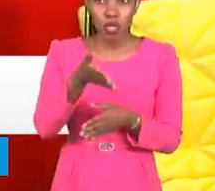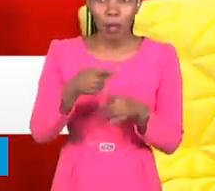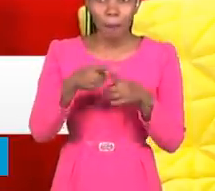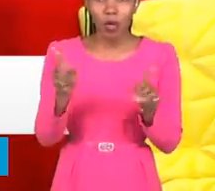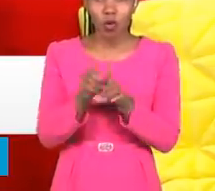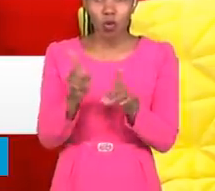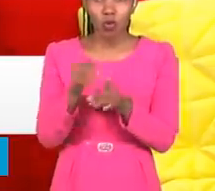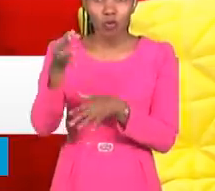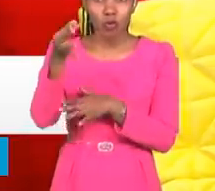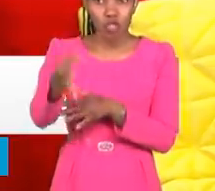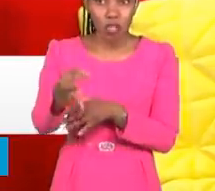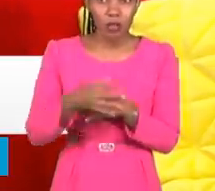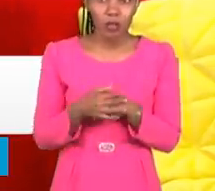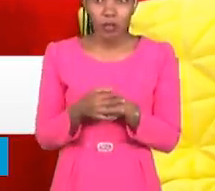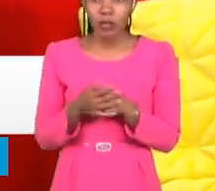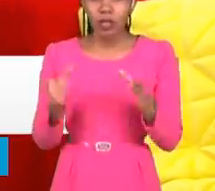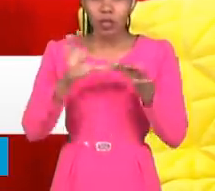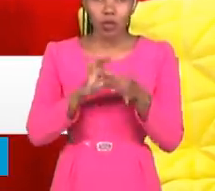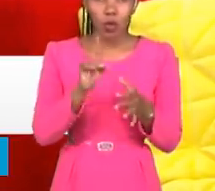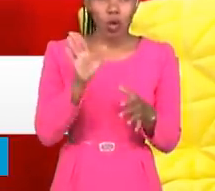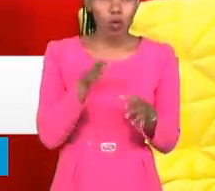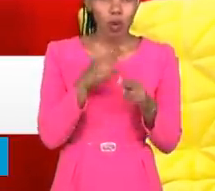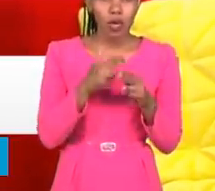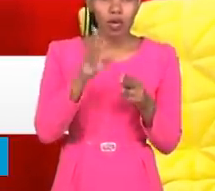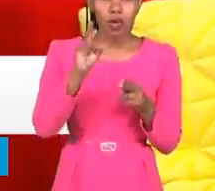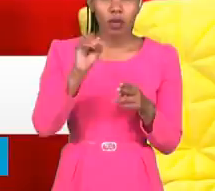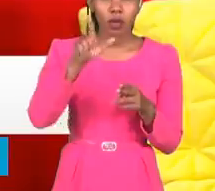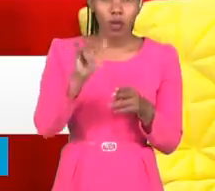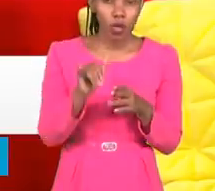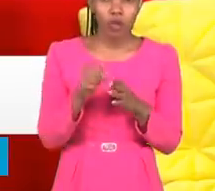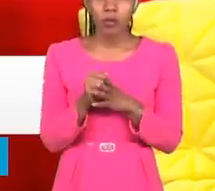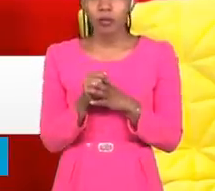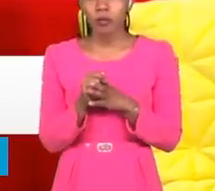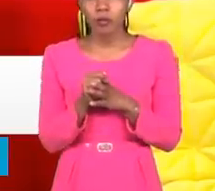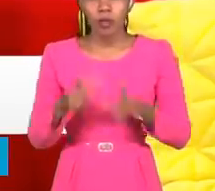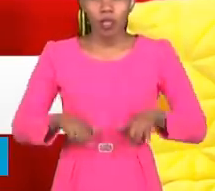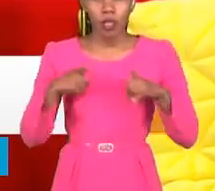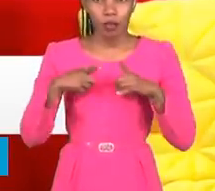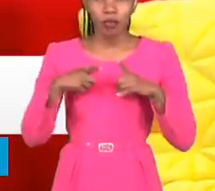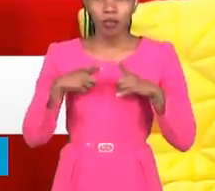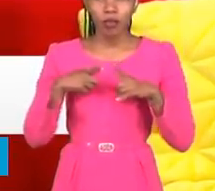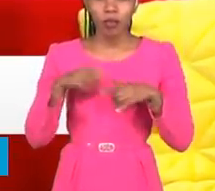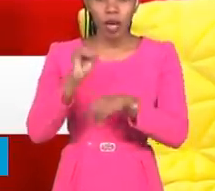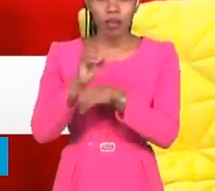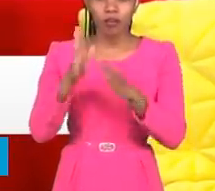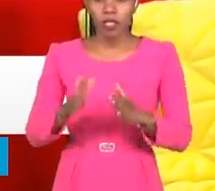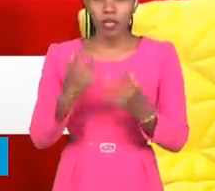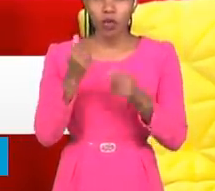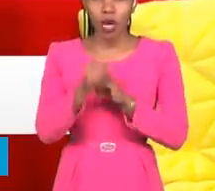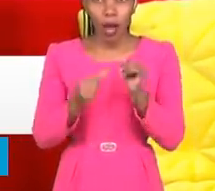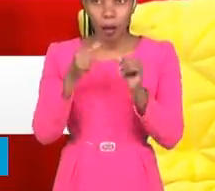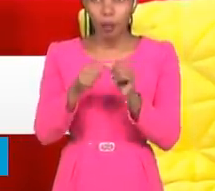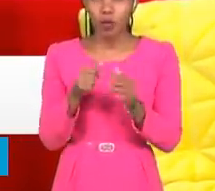even the future. And so I'm joined by Dolly, of course, our resident life coach, who is here with us to tell us about now